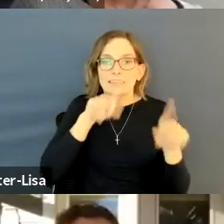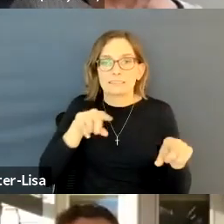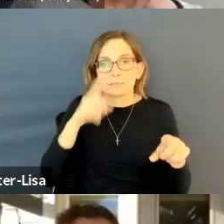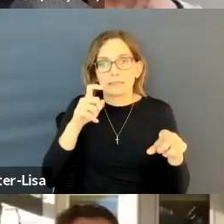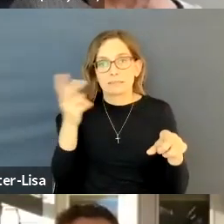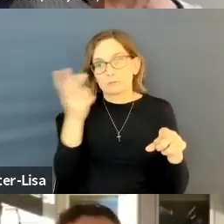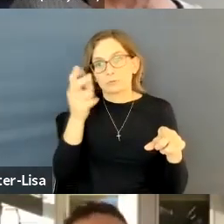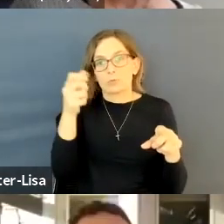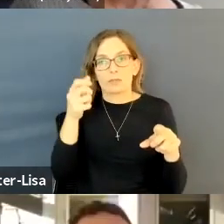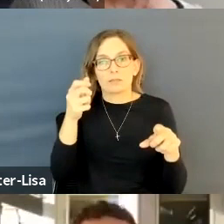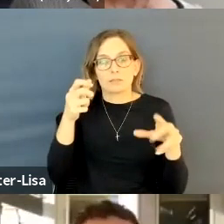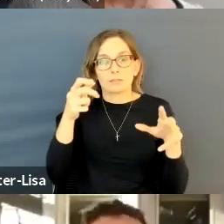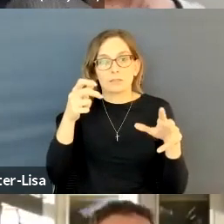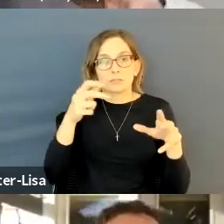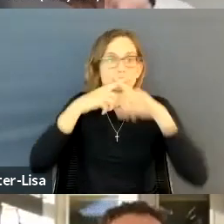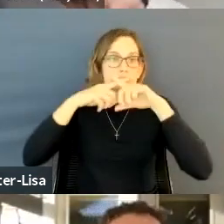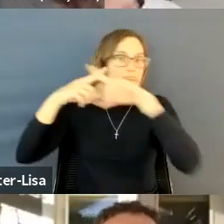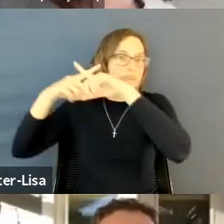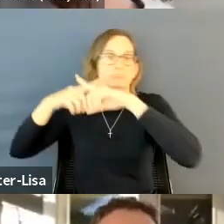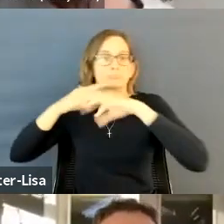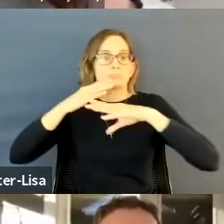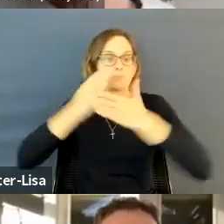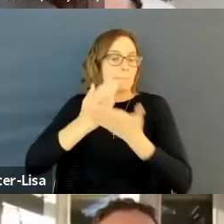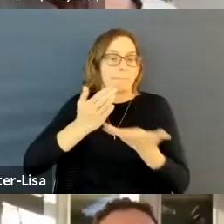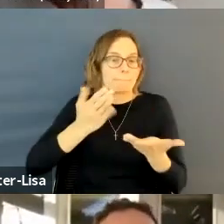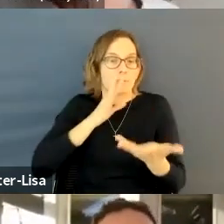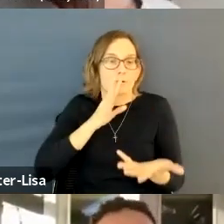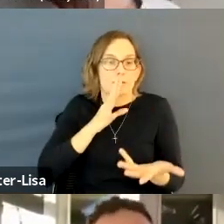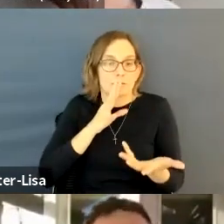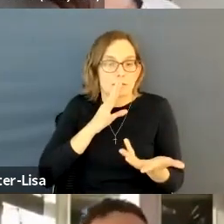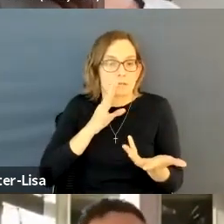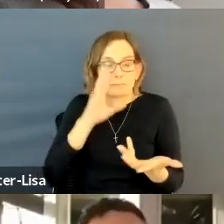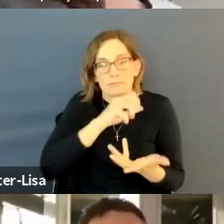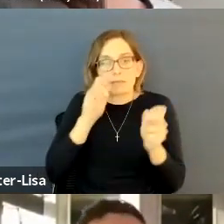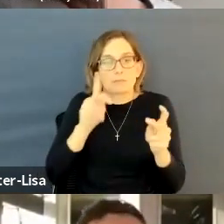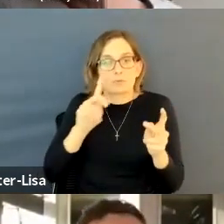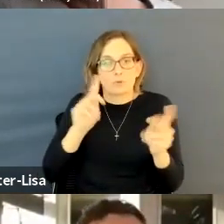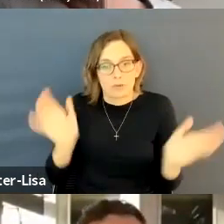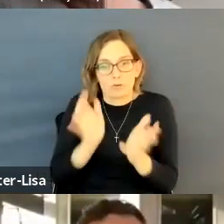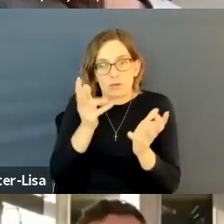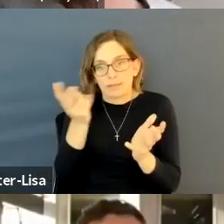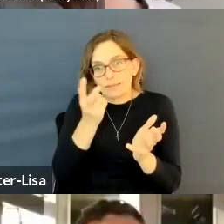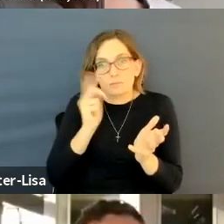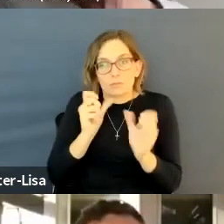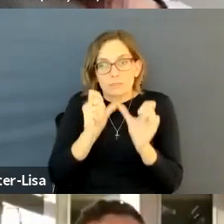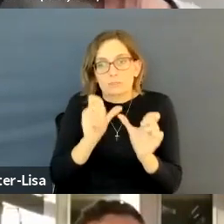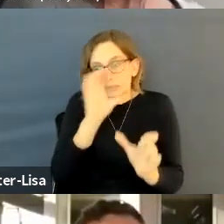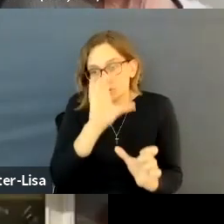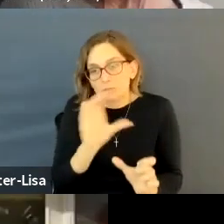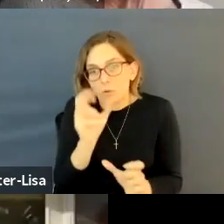other students down, missed an opportunity to encourage them to continue to explore their own opportunities rather